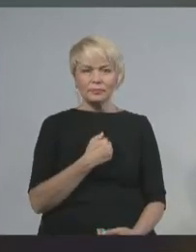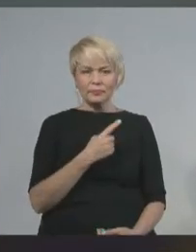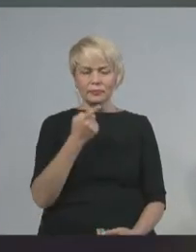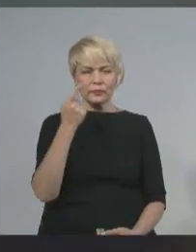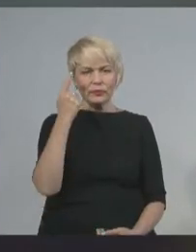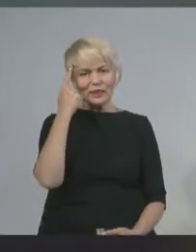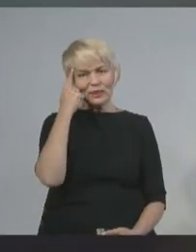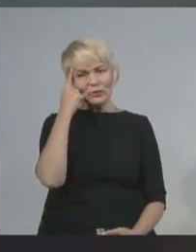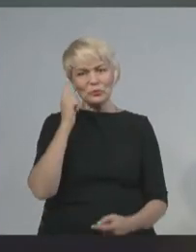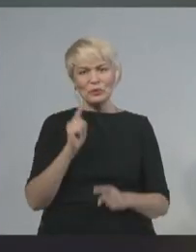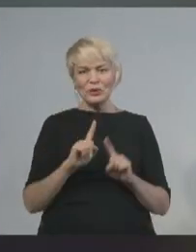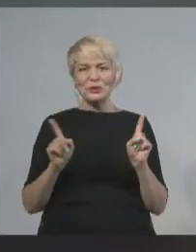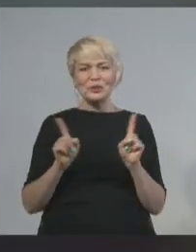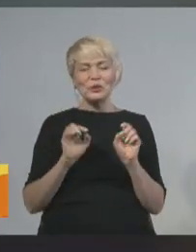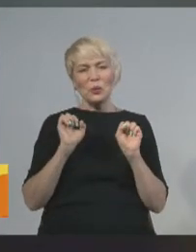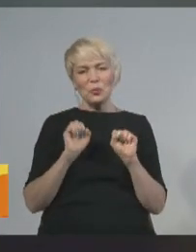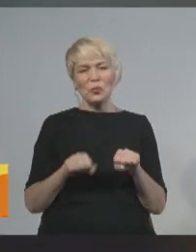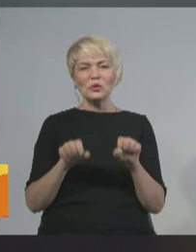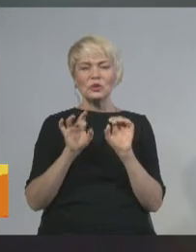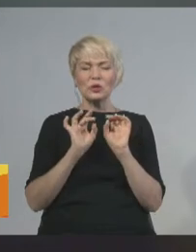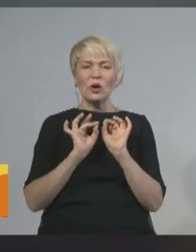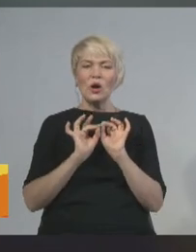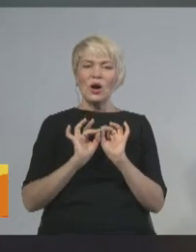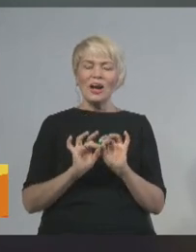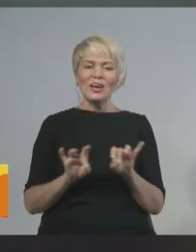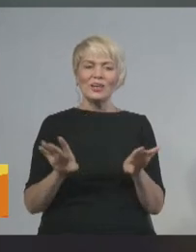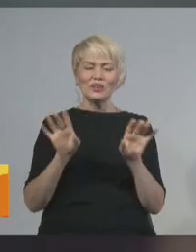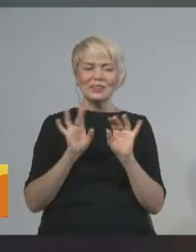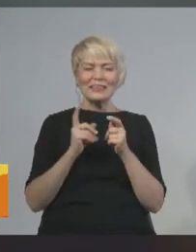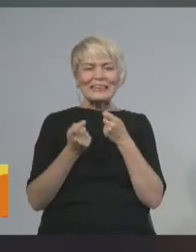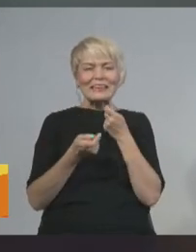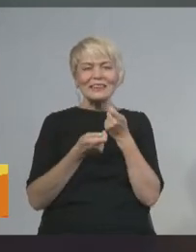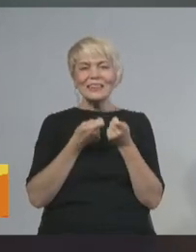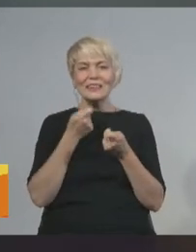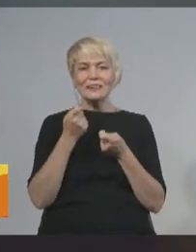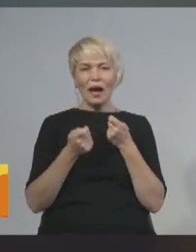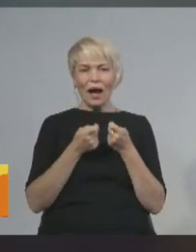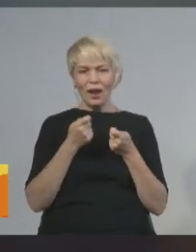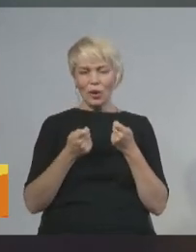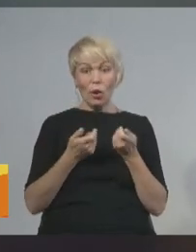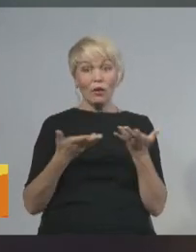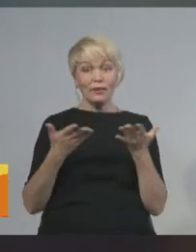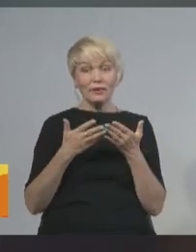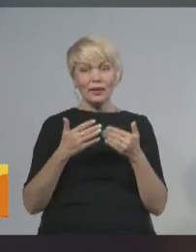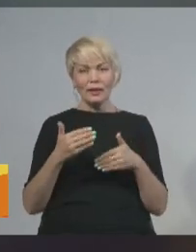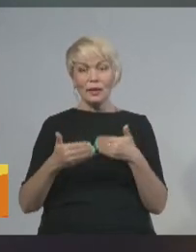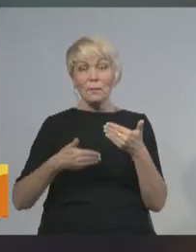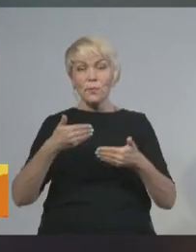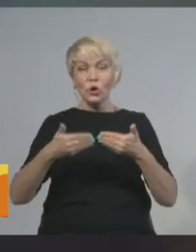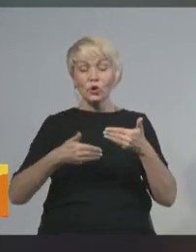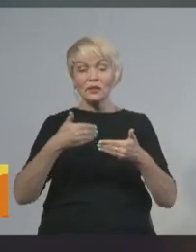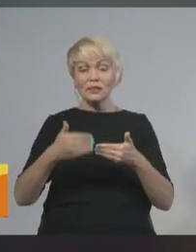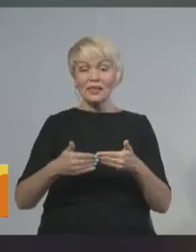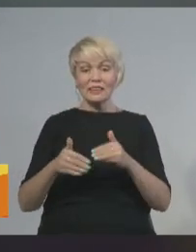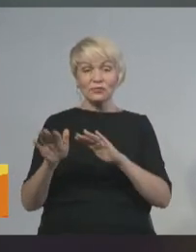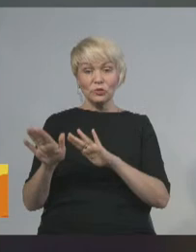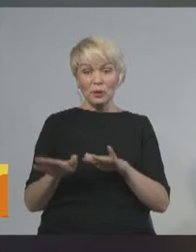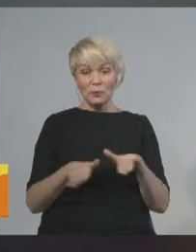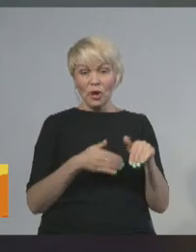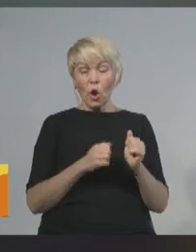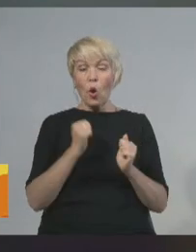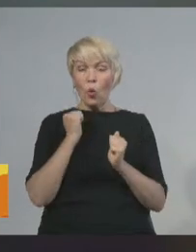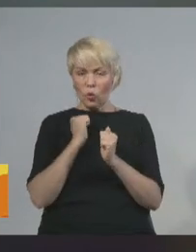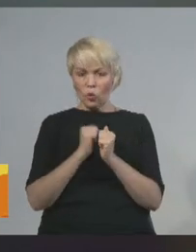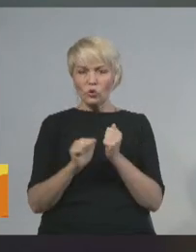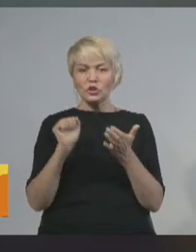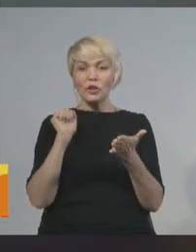i do not think that i can tell you details which processes they have under